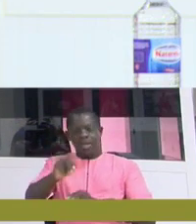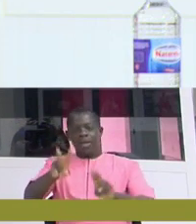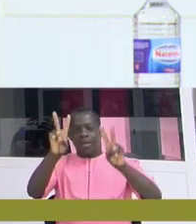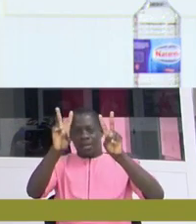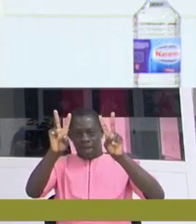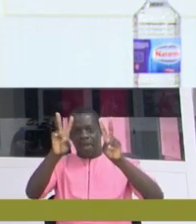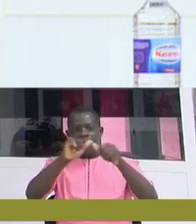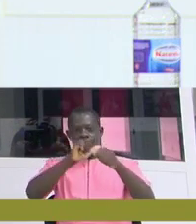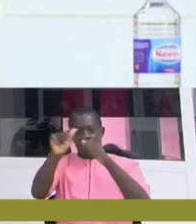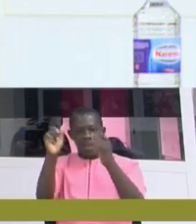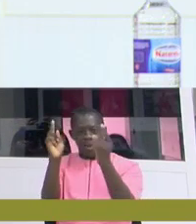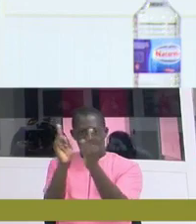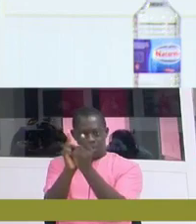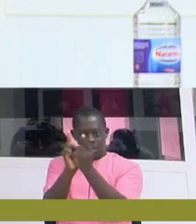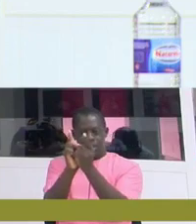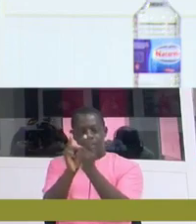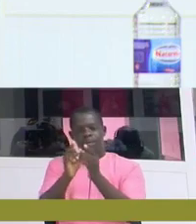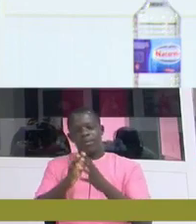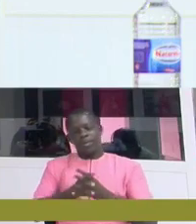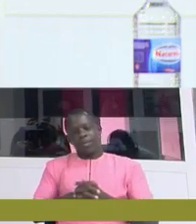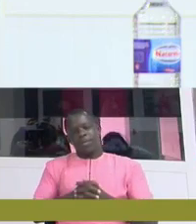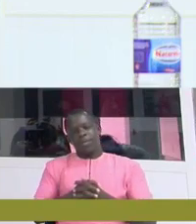Until you come face to face with Yaya Jamme,